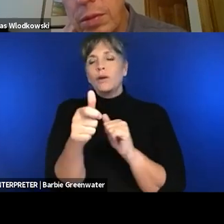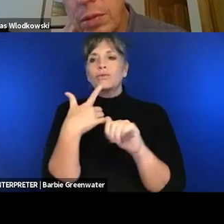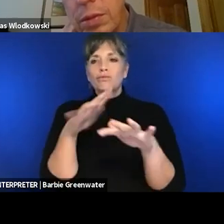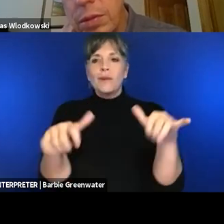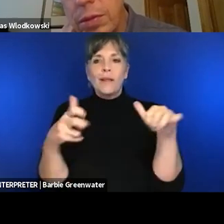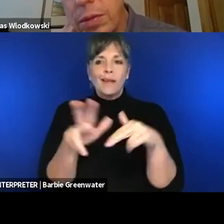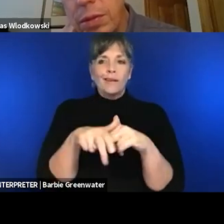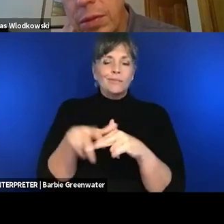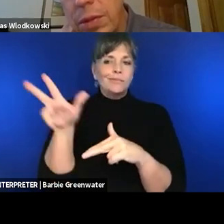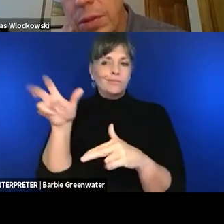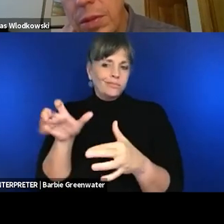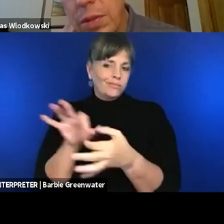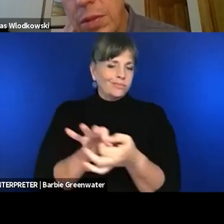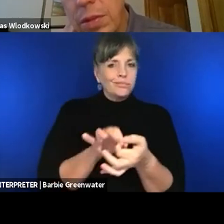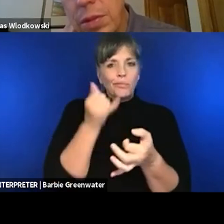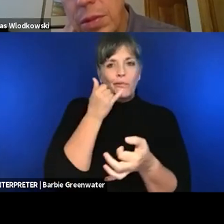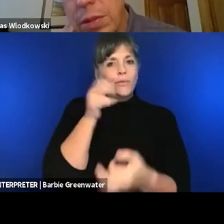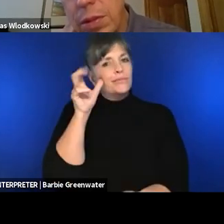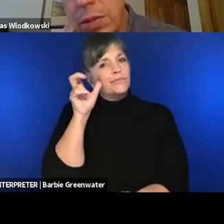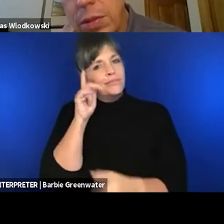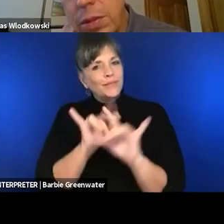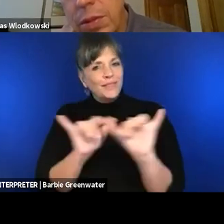this going. So shout out to you, Sinead. Anyway.